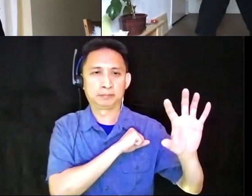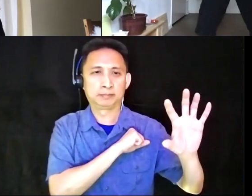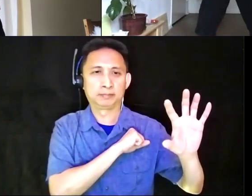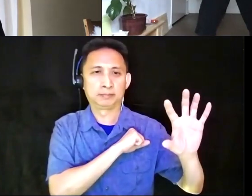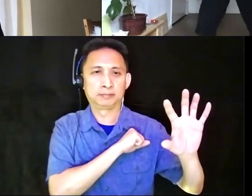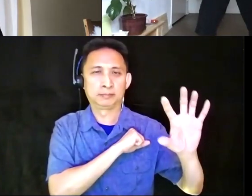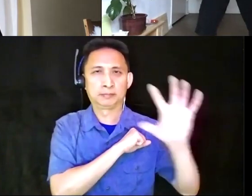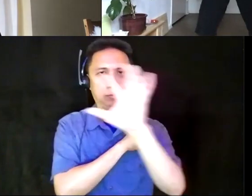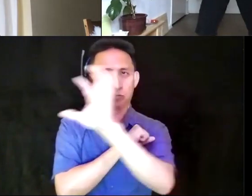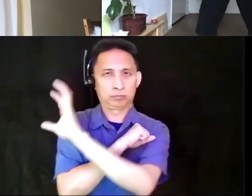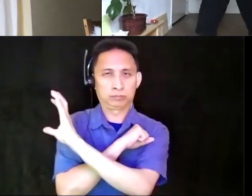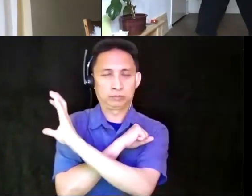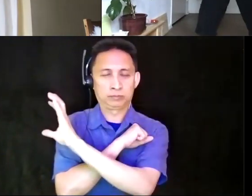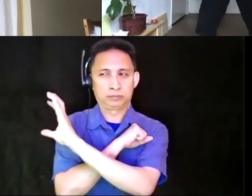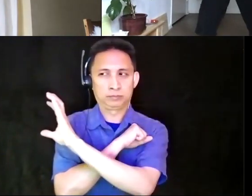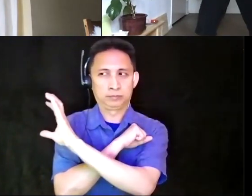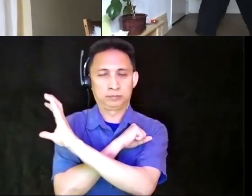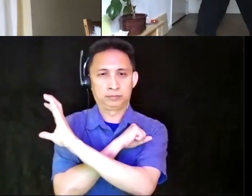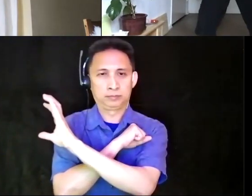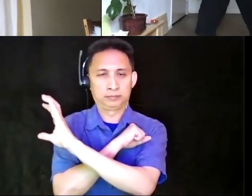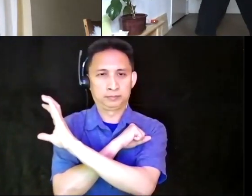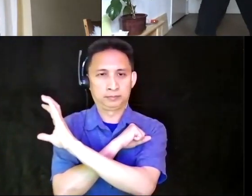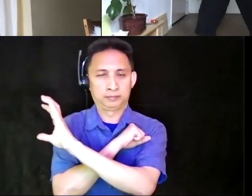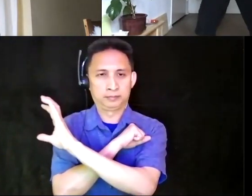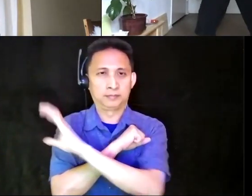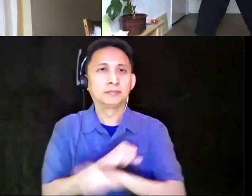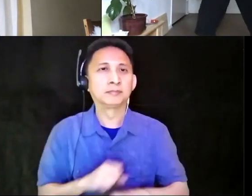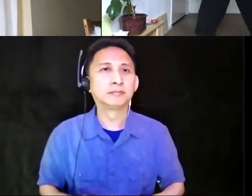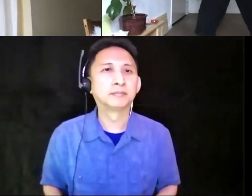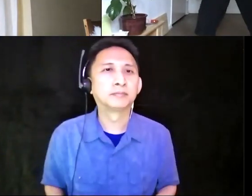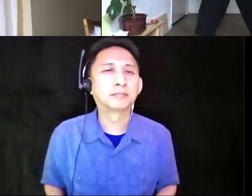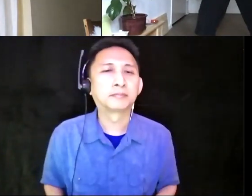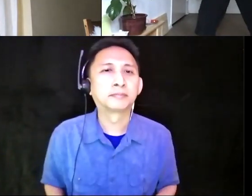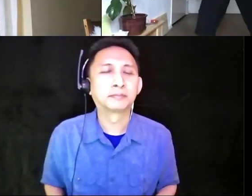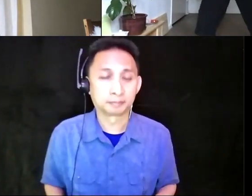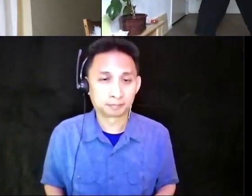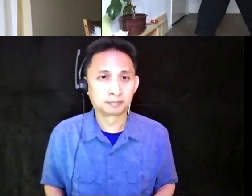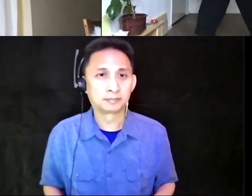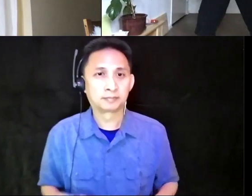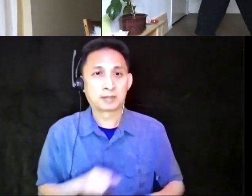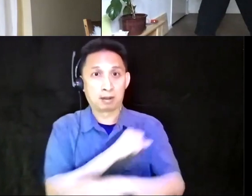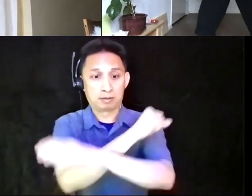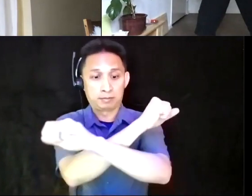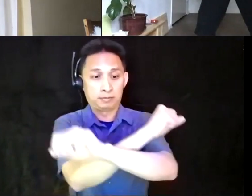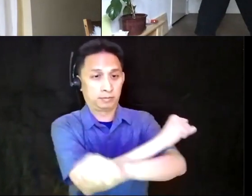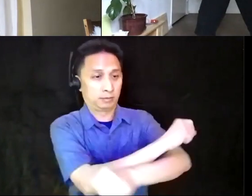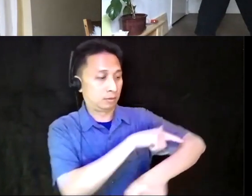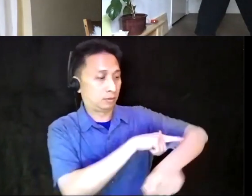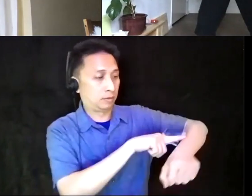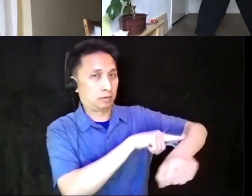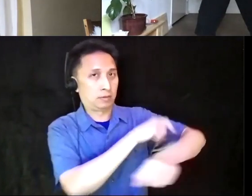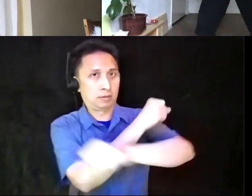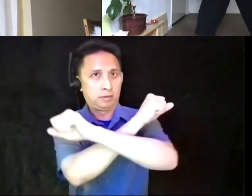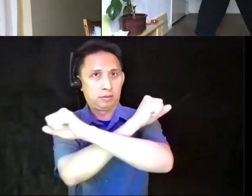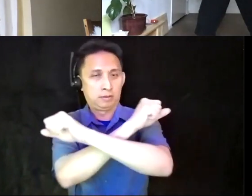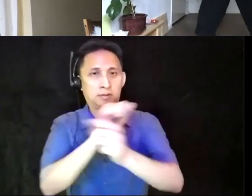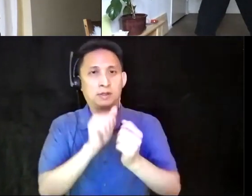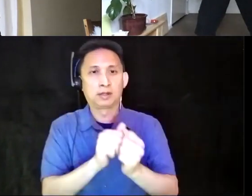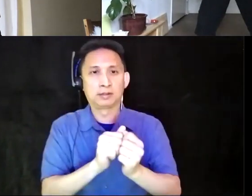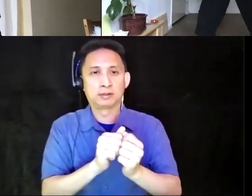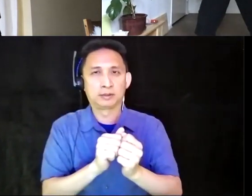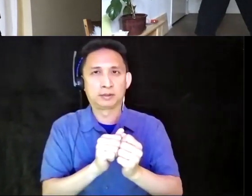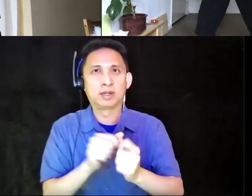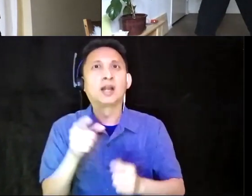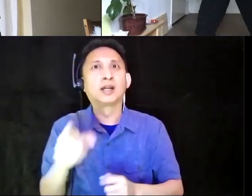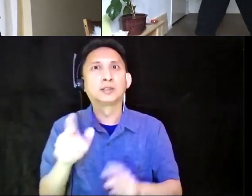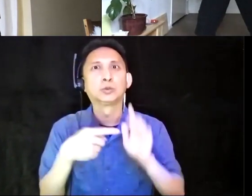crosses. Now pulling the bones against each other, we strengthen the bones, we strengthen